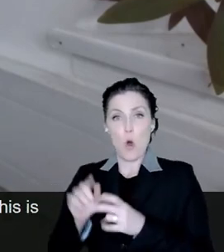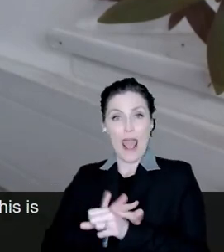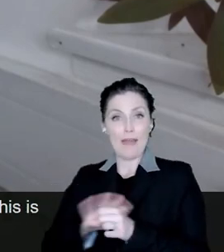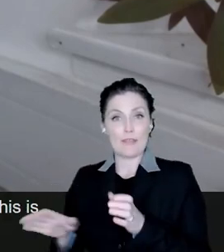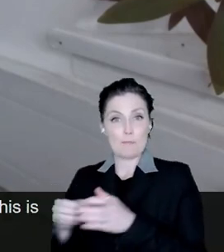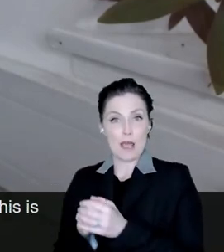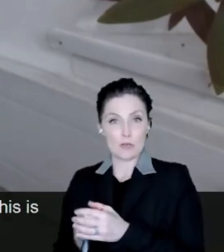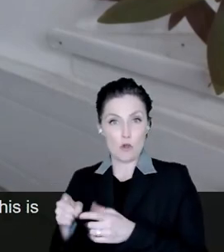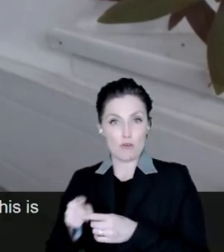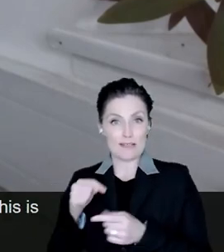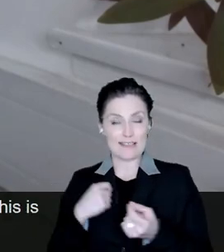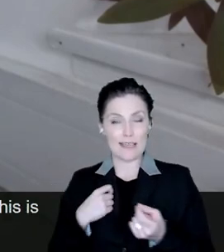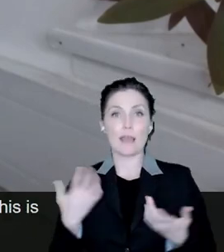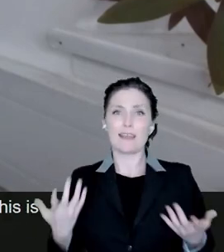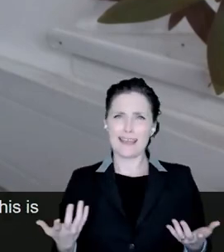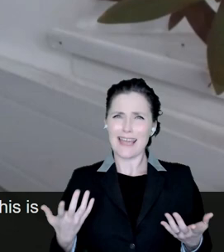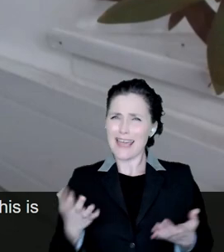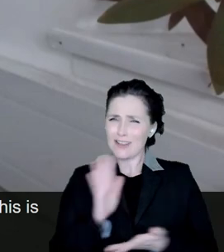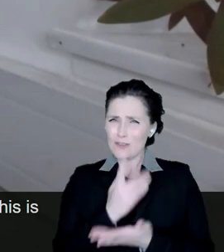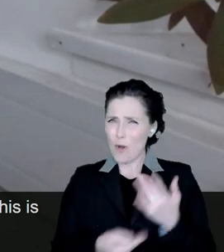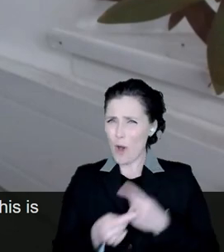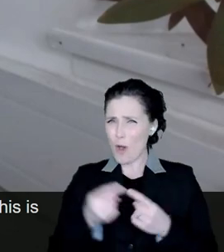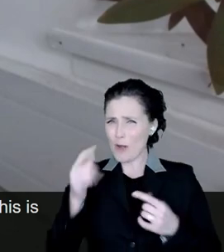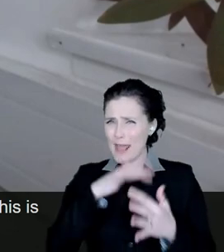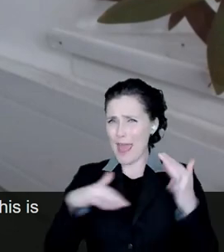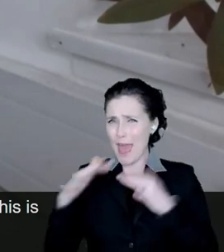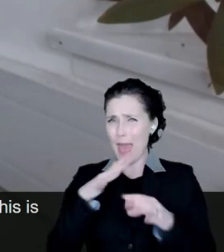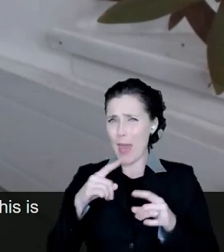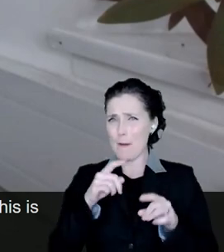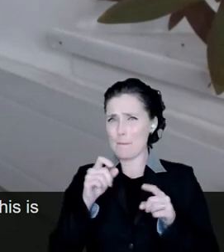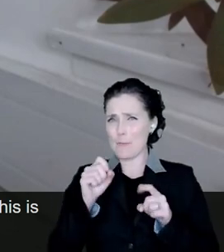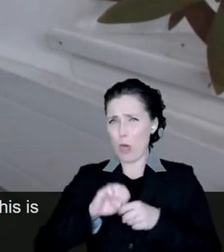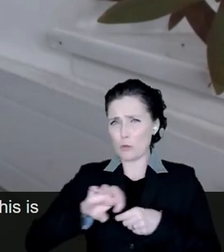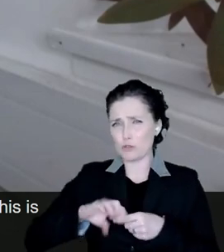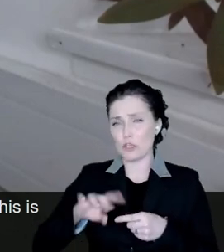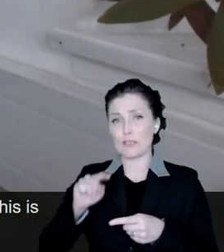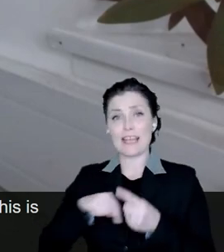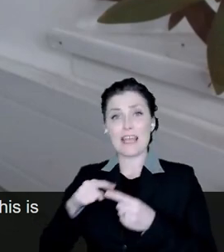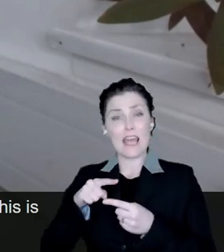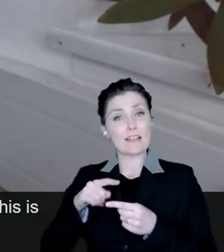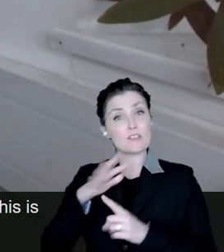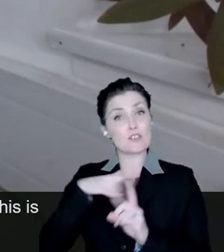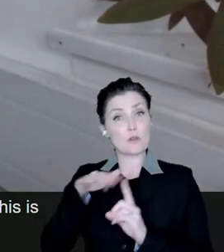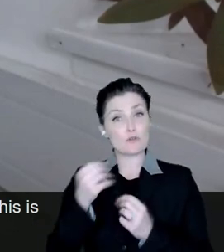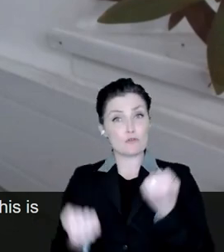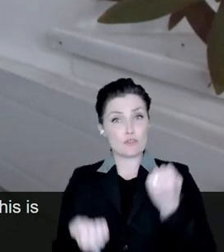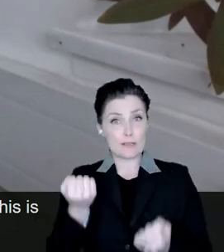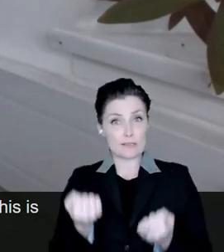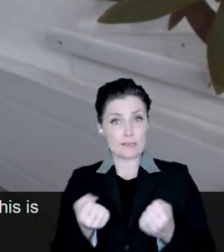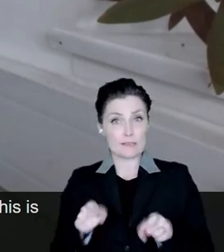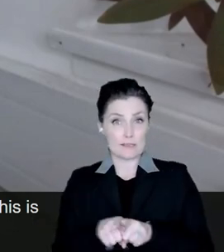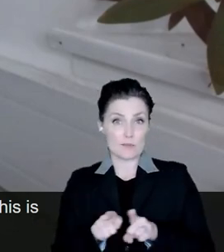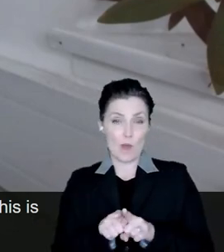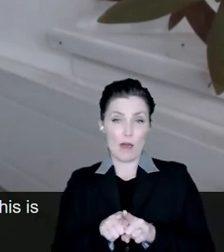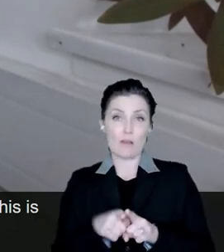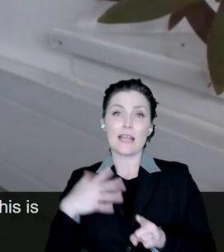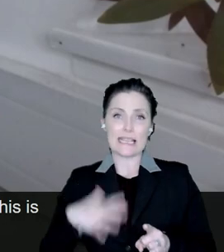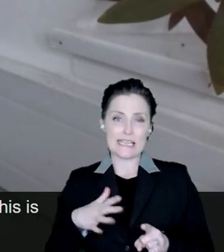issue. It's a social justice issue too. The mayor needs to reconsider and cancel the Silvertown Tunnel.